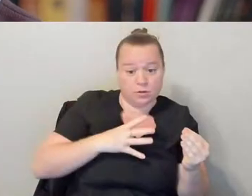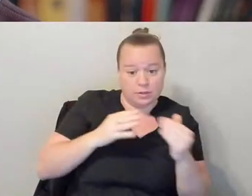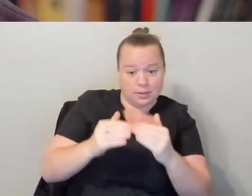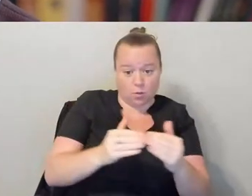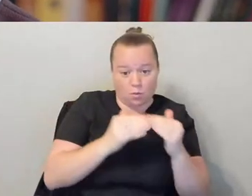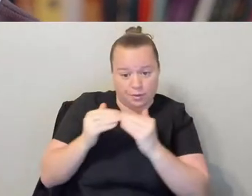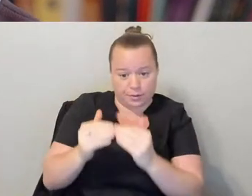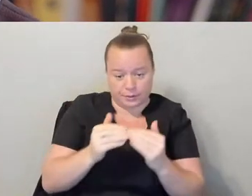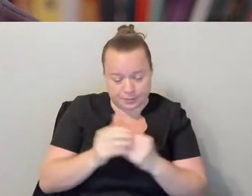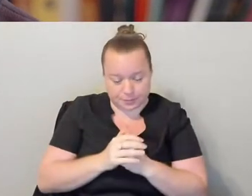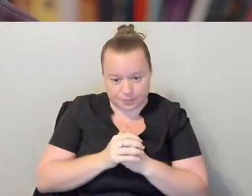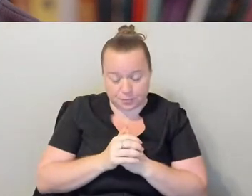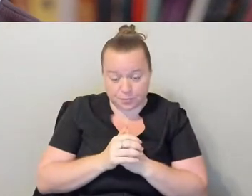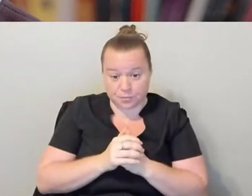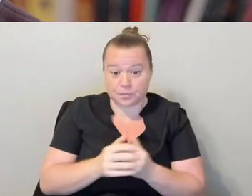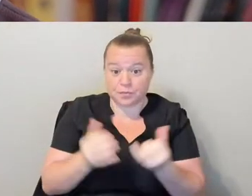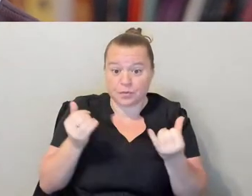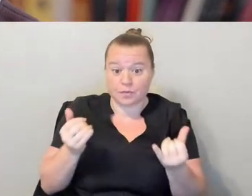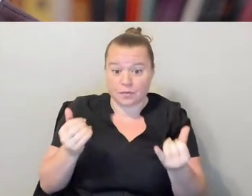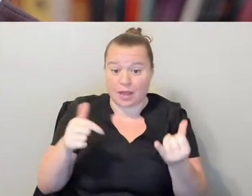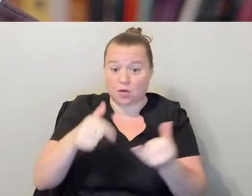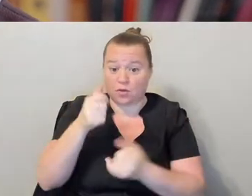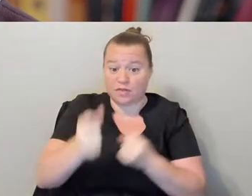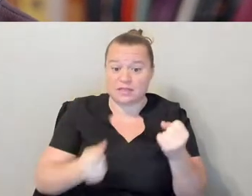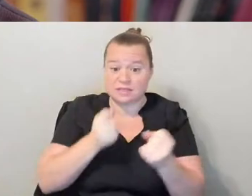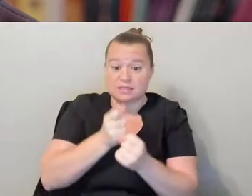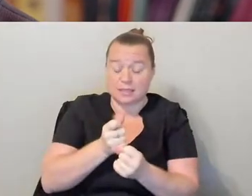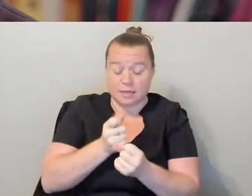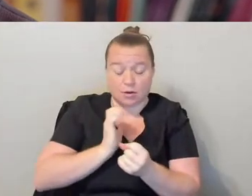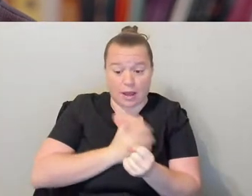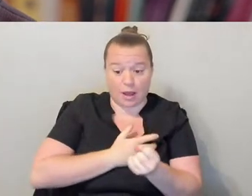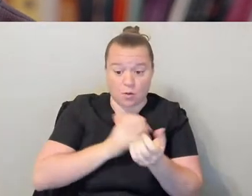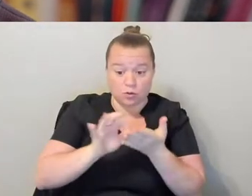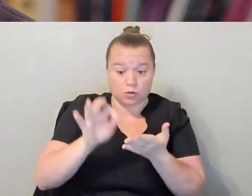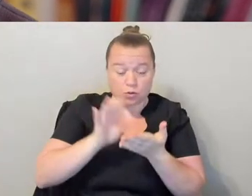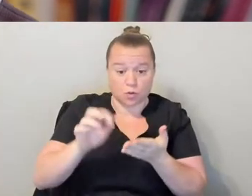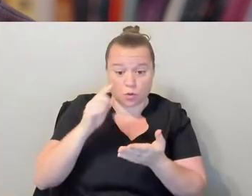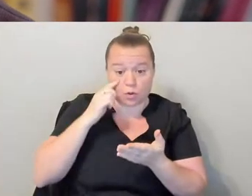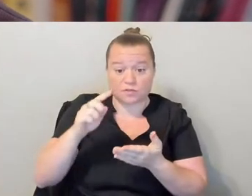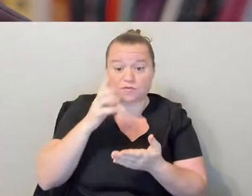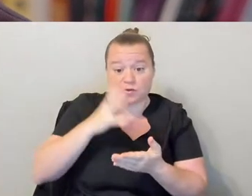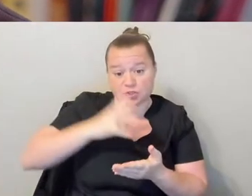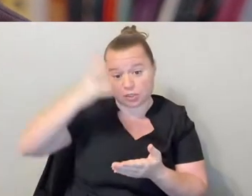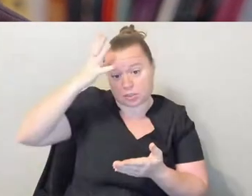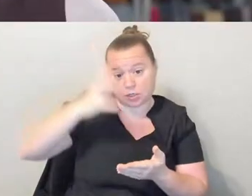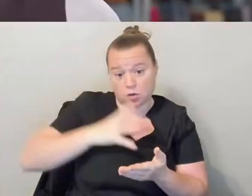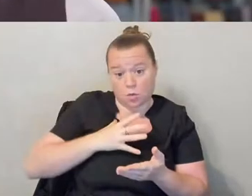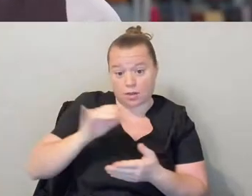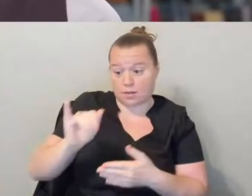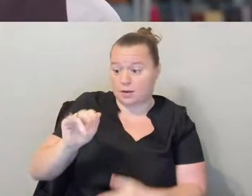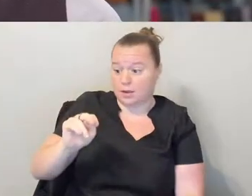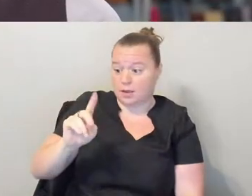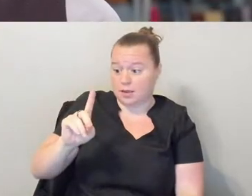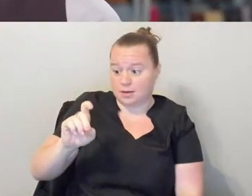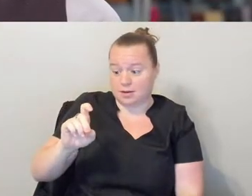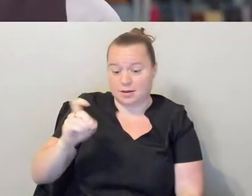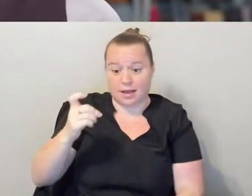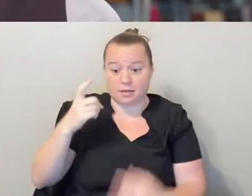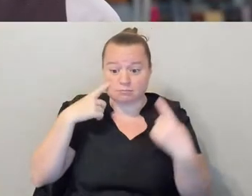moment to reveal this year's scores for the Gender Equality Index is here.